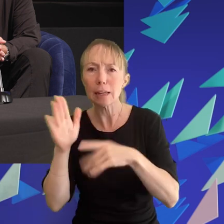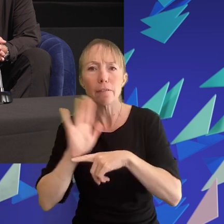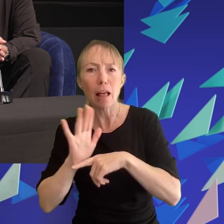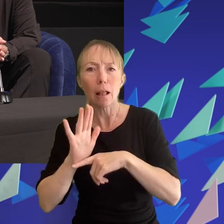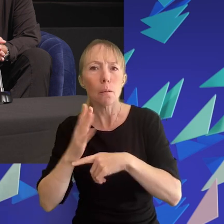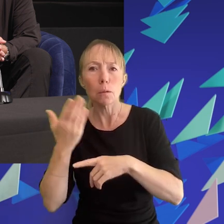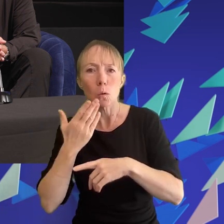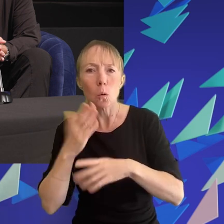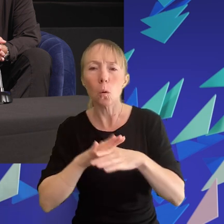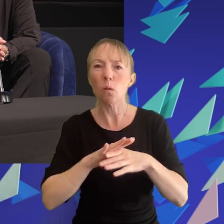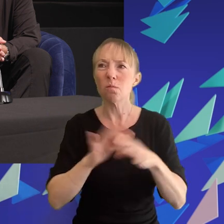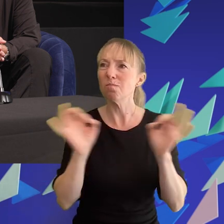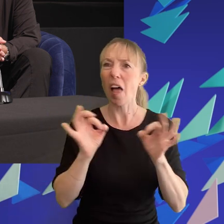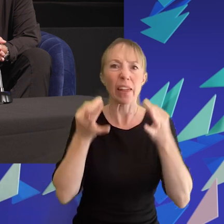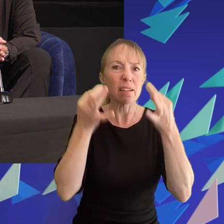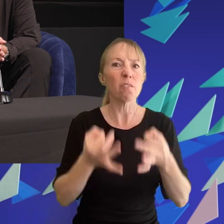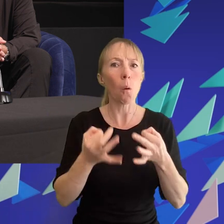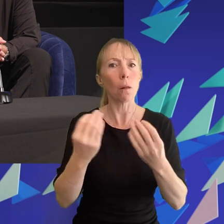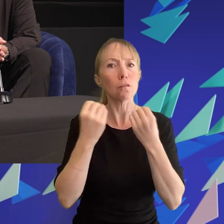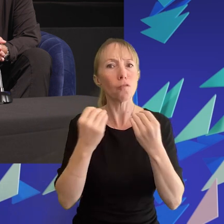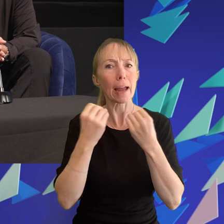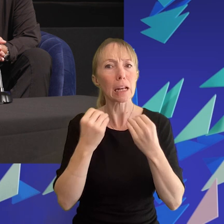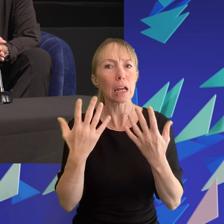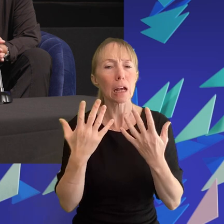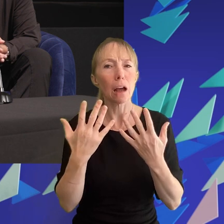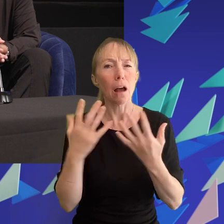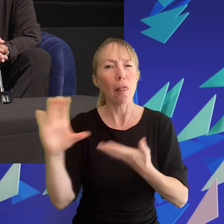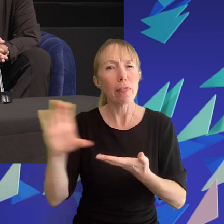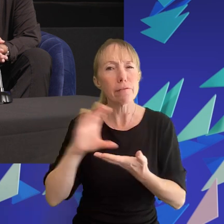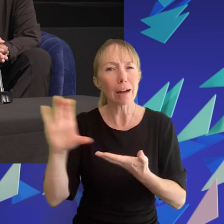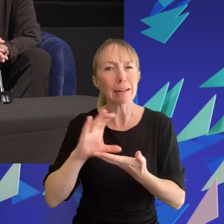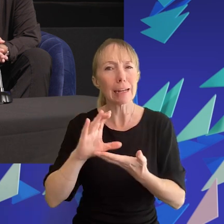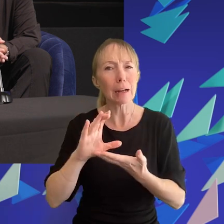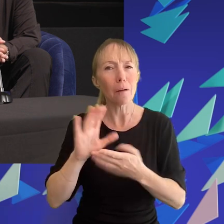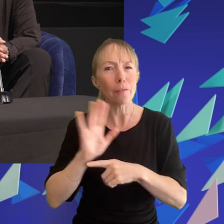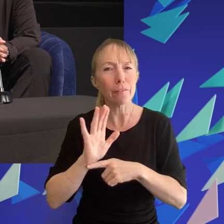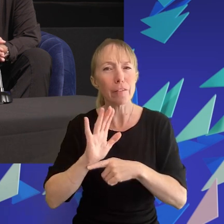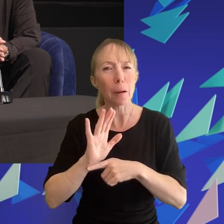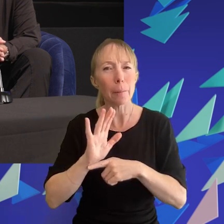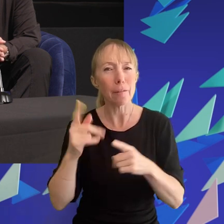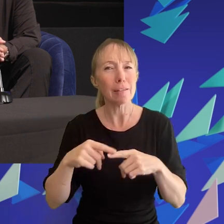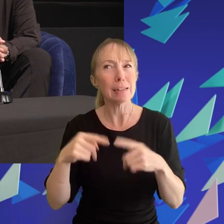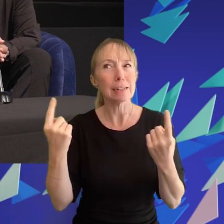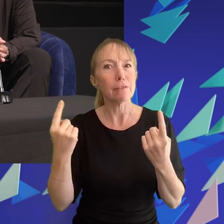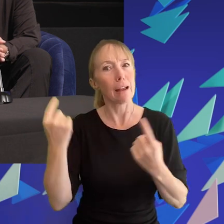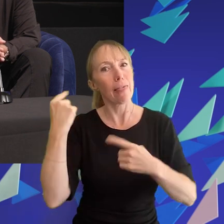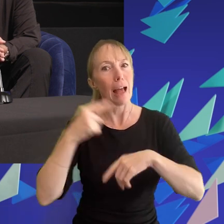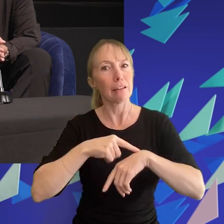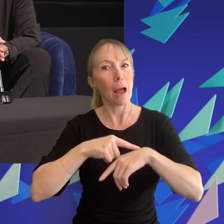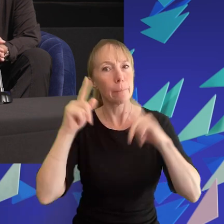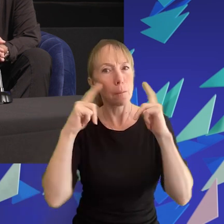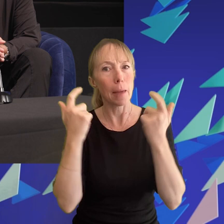not someone who had any orthodox training. The funding of the film was very unique for Mexico at that point in